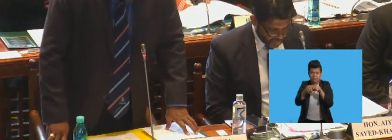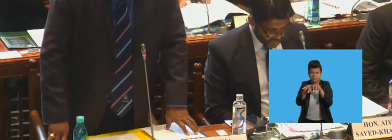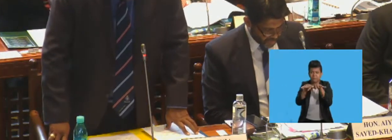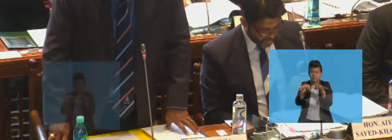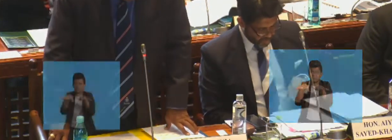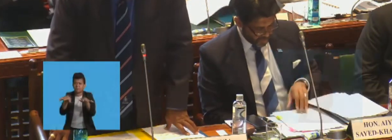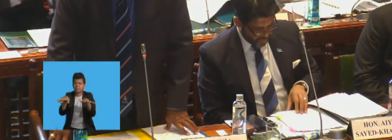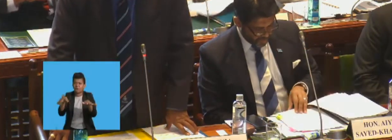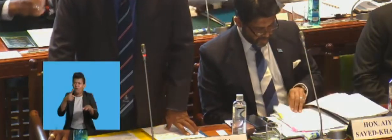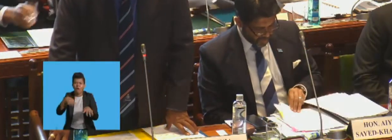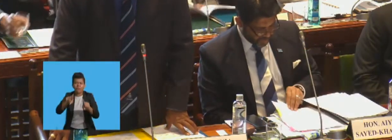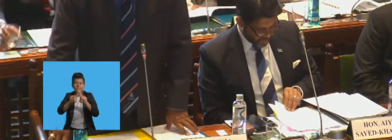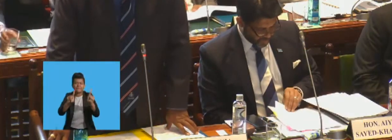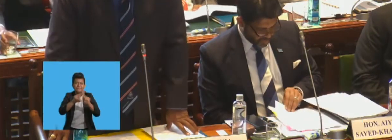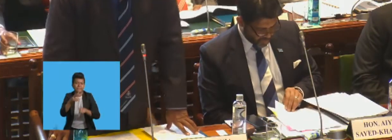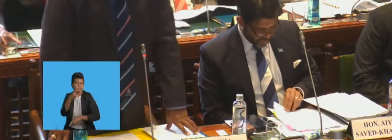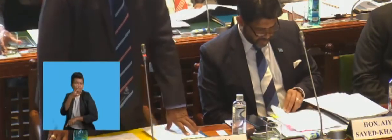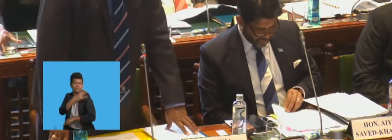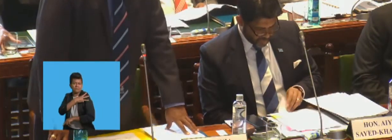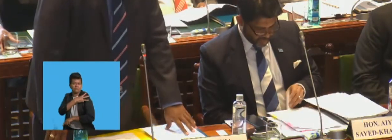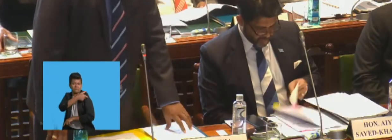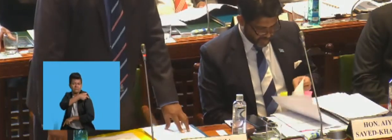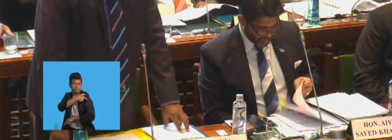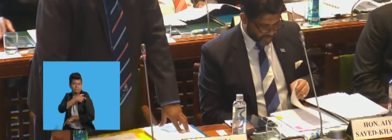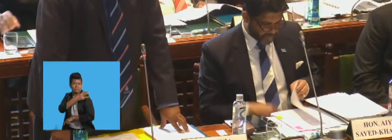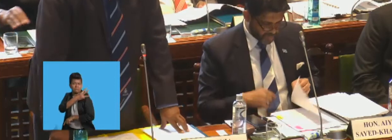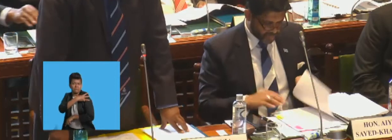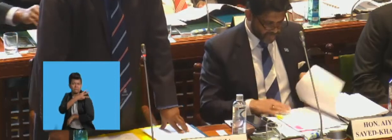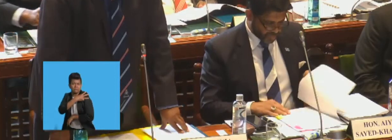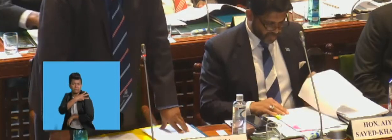Force. You would notice, Honourable Speaker, that